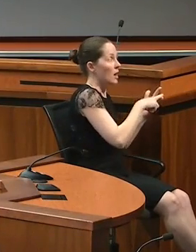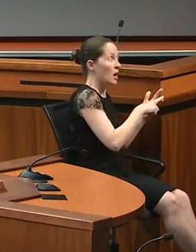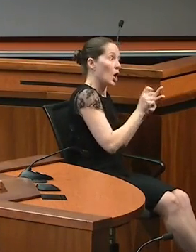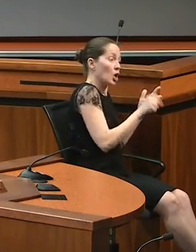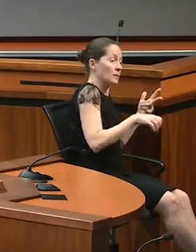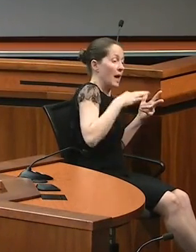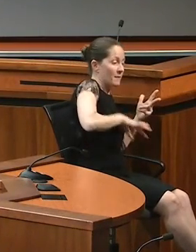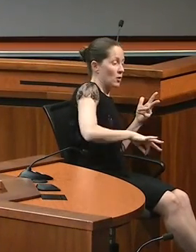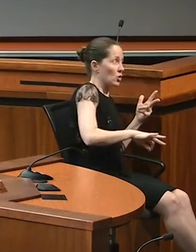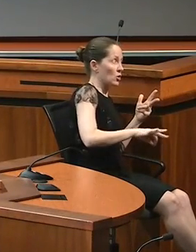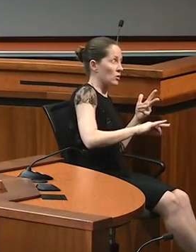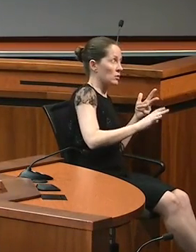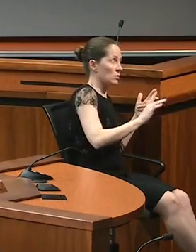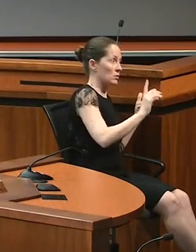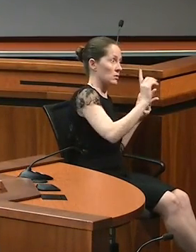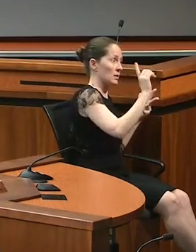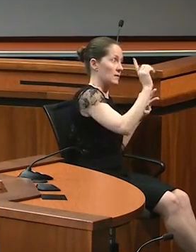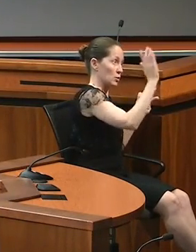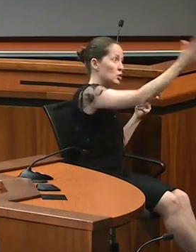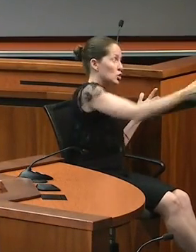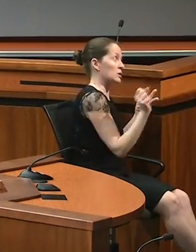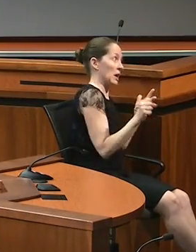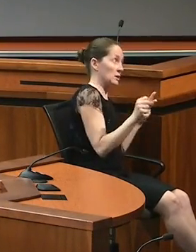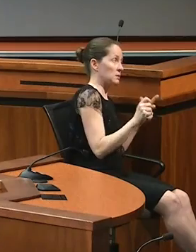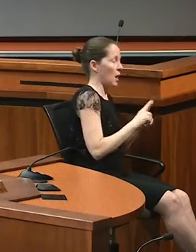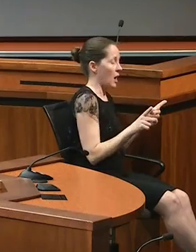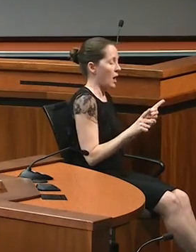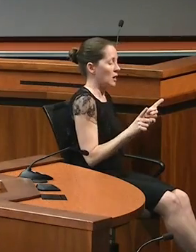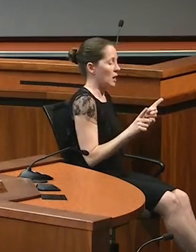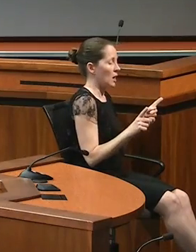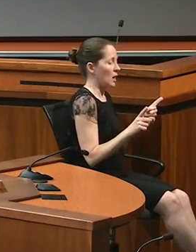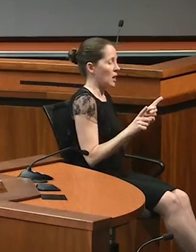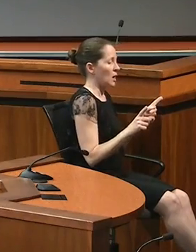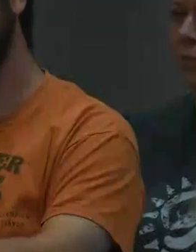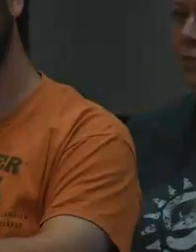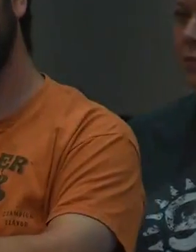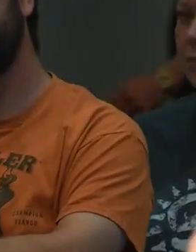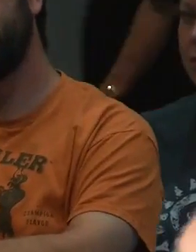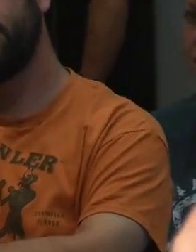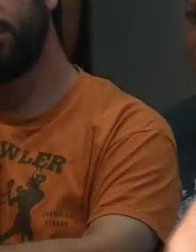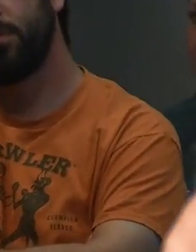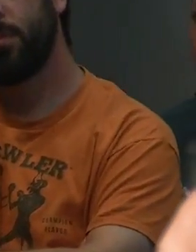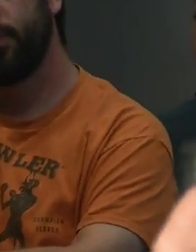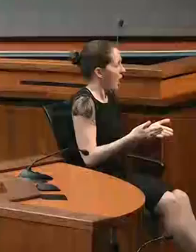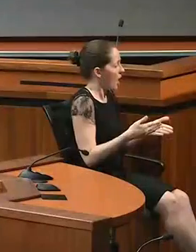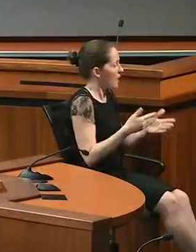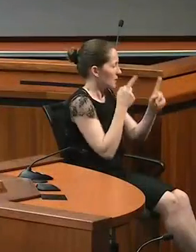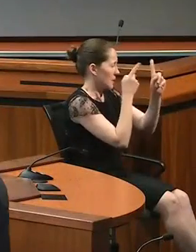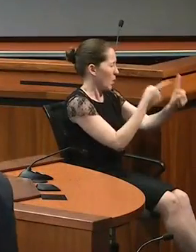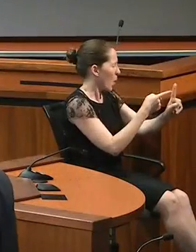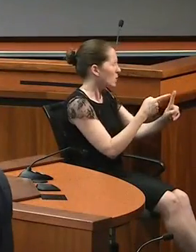that we had to go well beyond that if we're going to really change the flood frequency. Yeah, Val, thank you. I'm just wondering what the scope of the study is. Yeah, I think it's